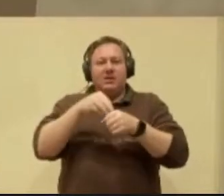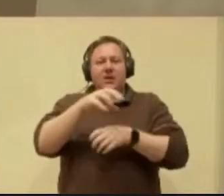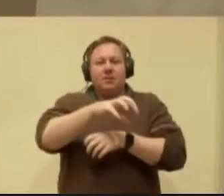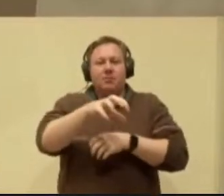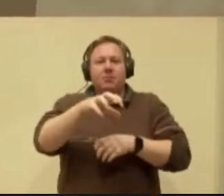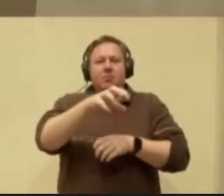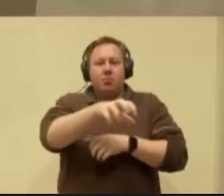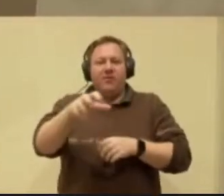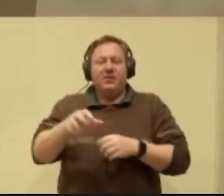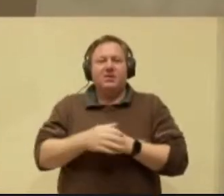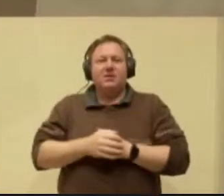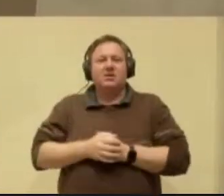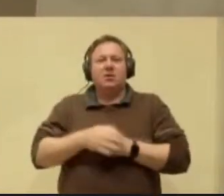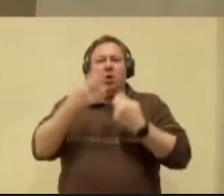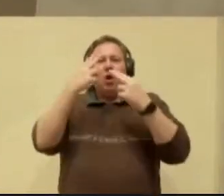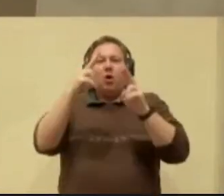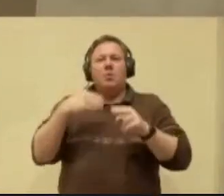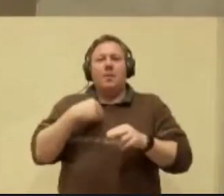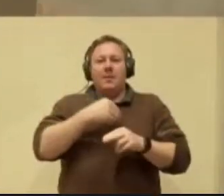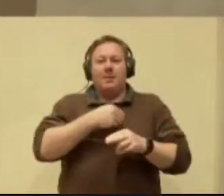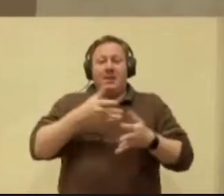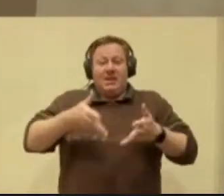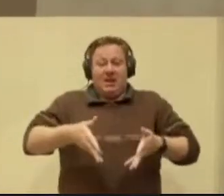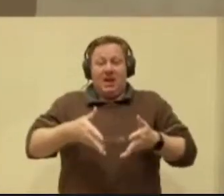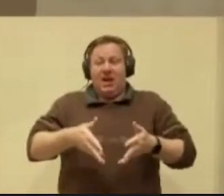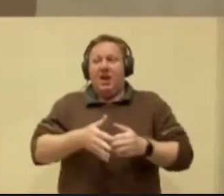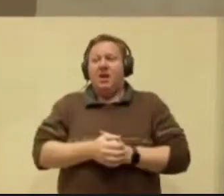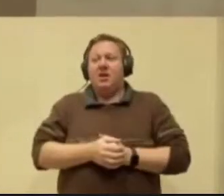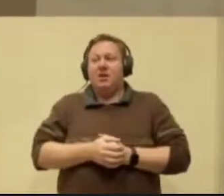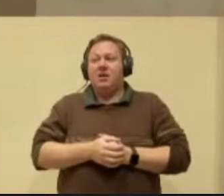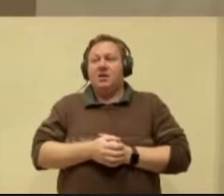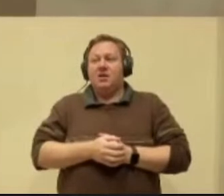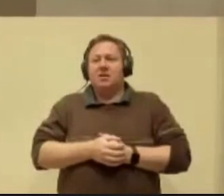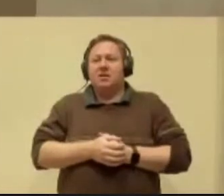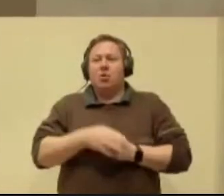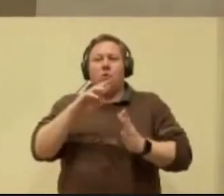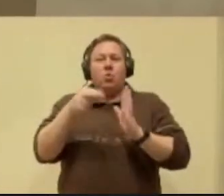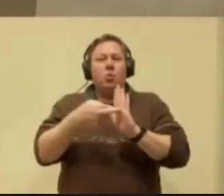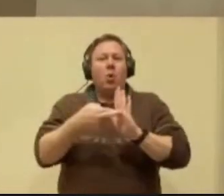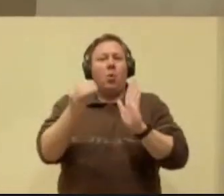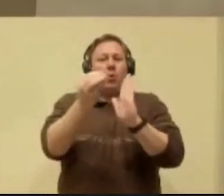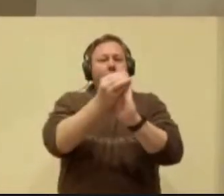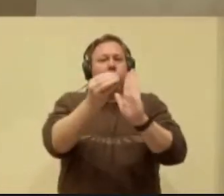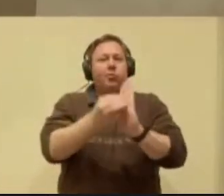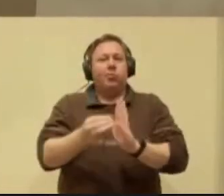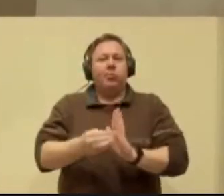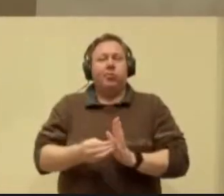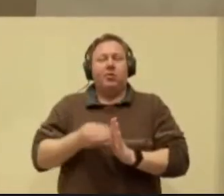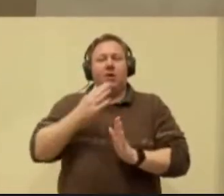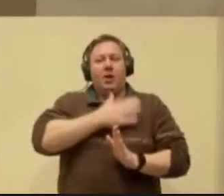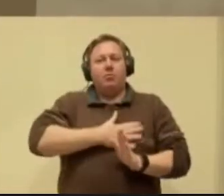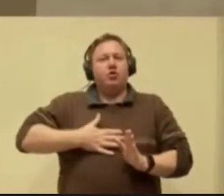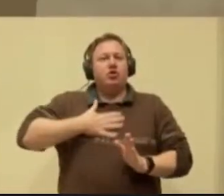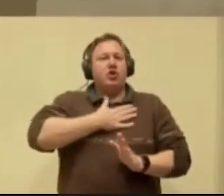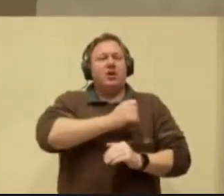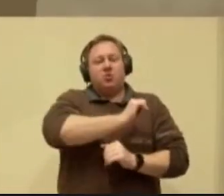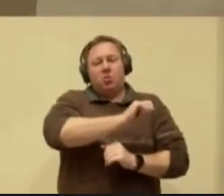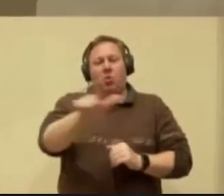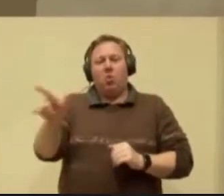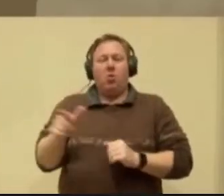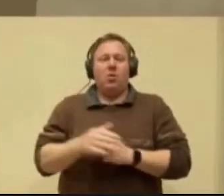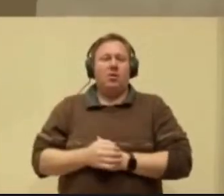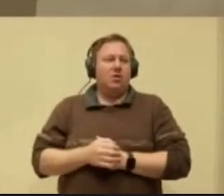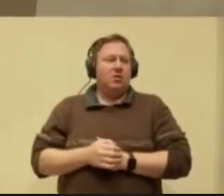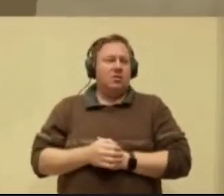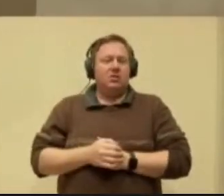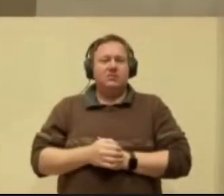honorable members who are mandate givers let me appreciate all of us officials